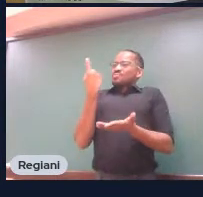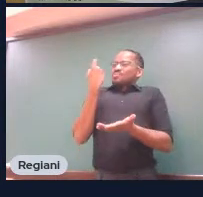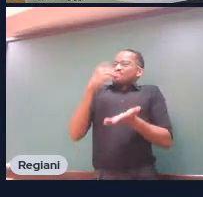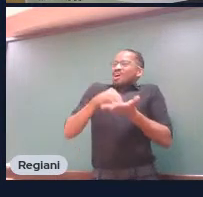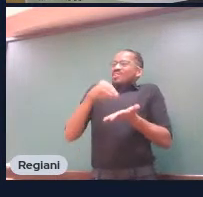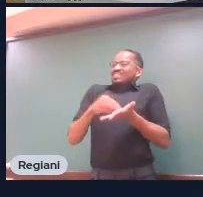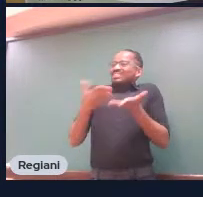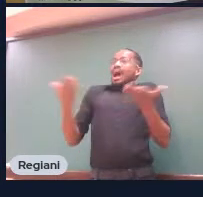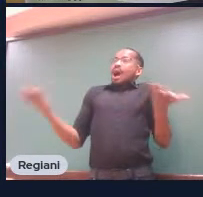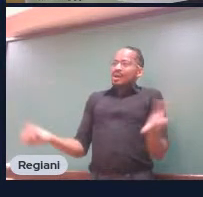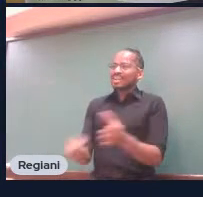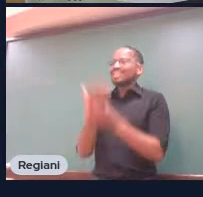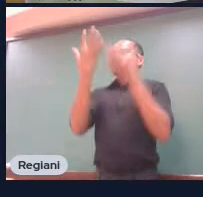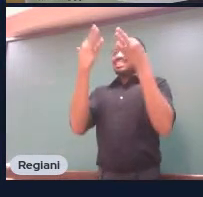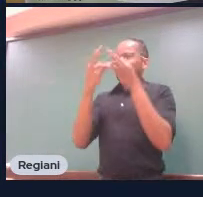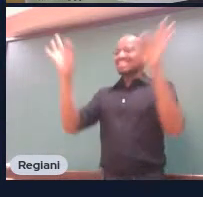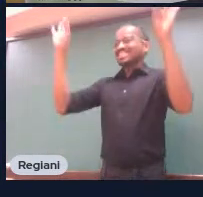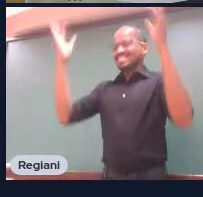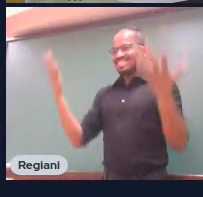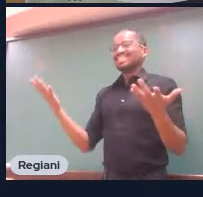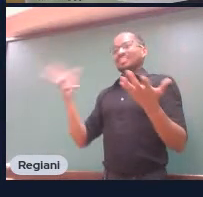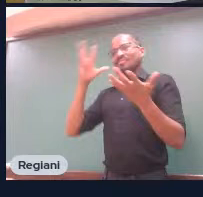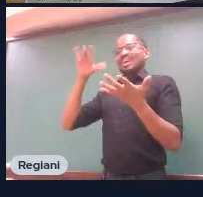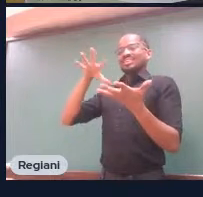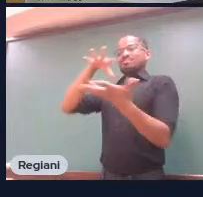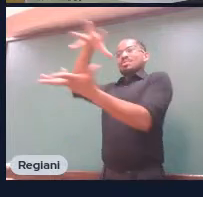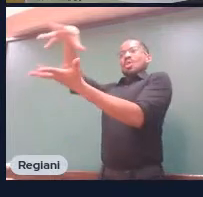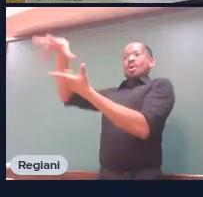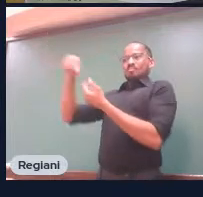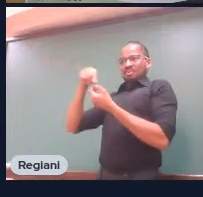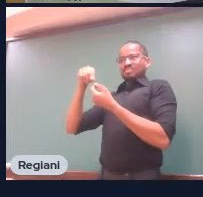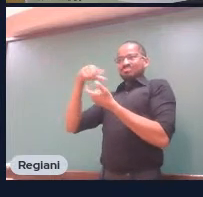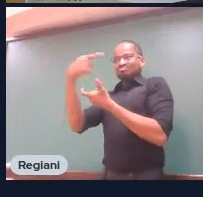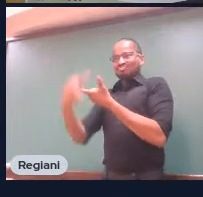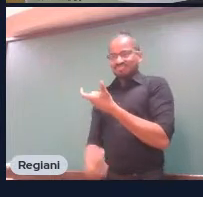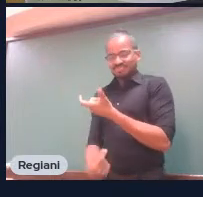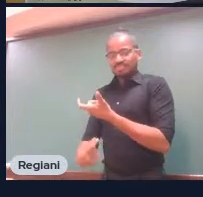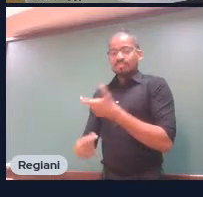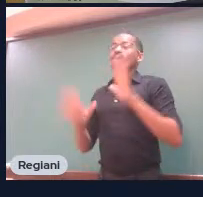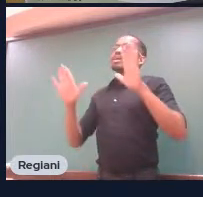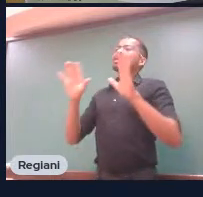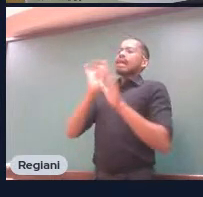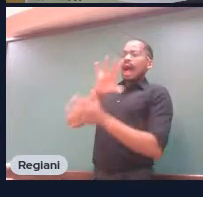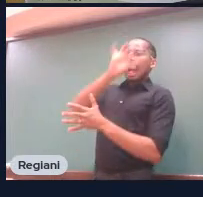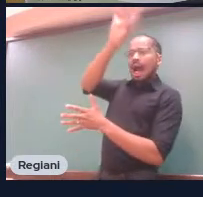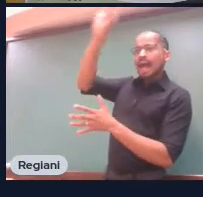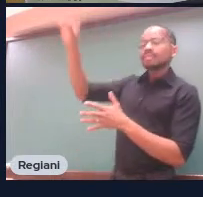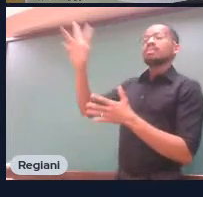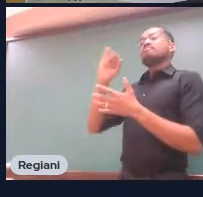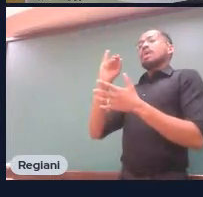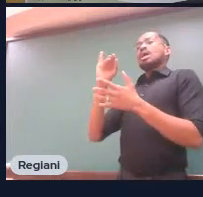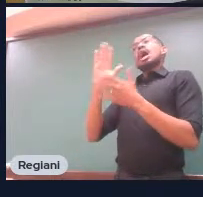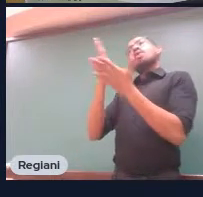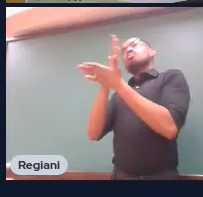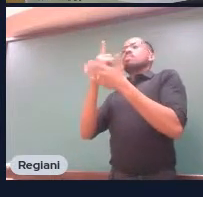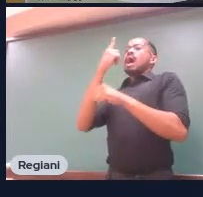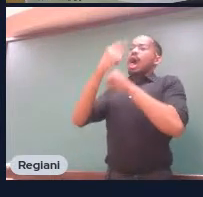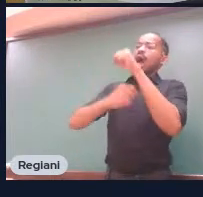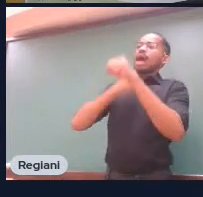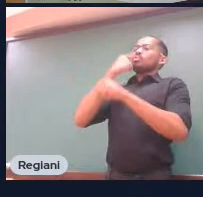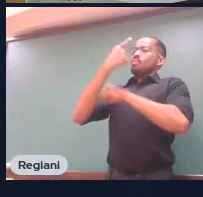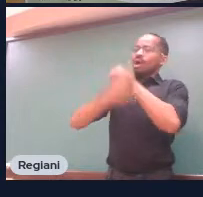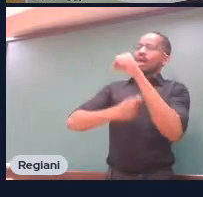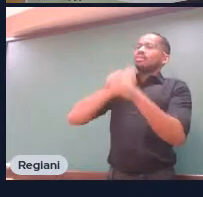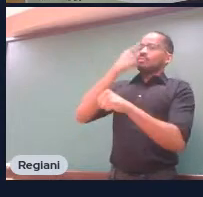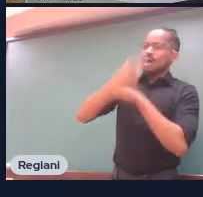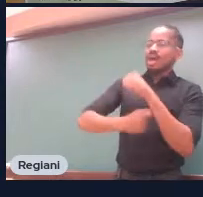active. Now, such associations also meet, either regularly, biannually, annually,